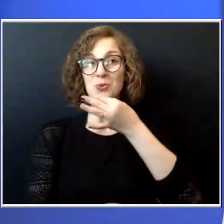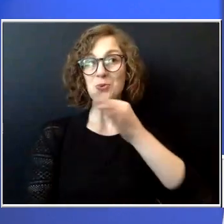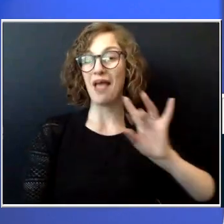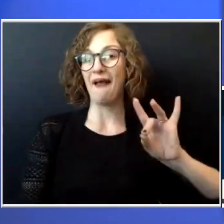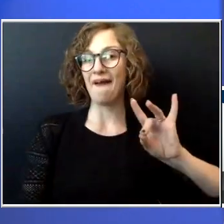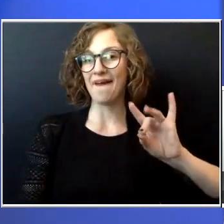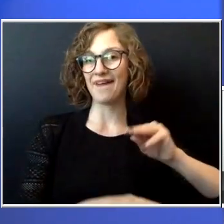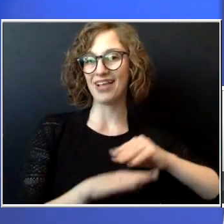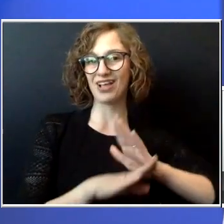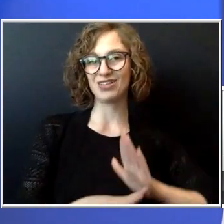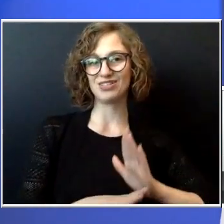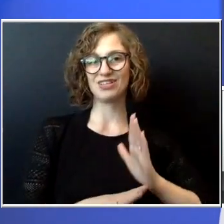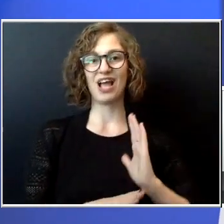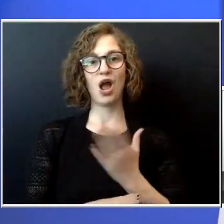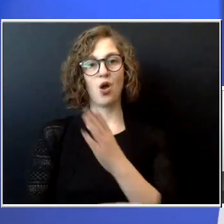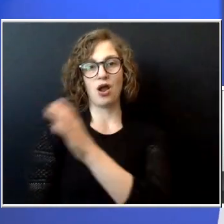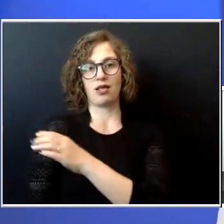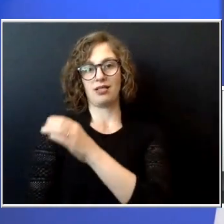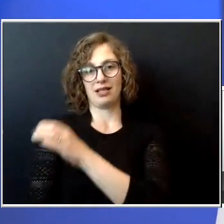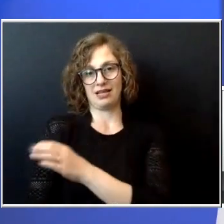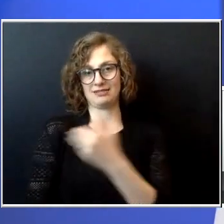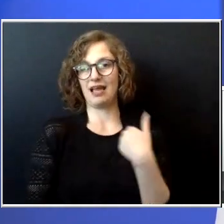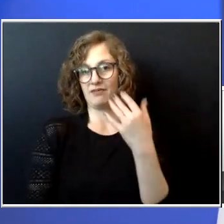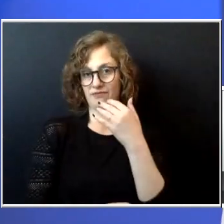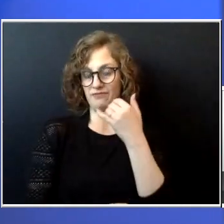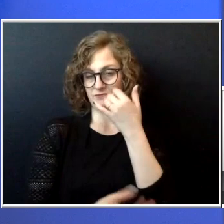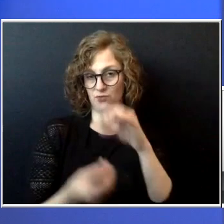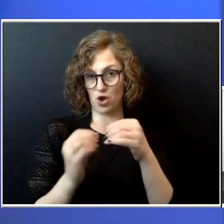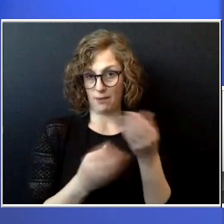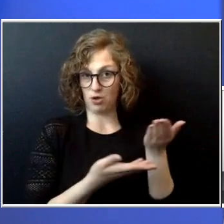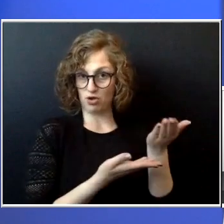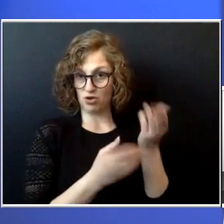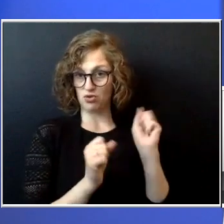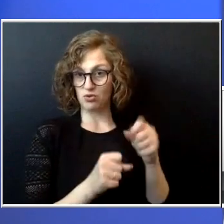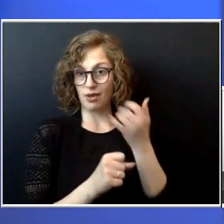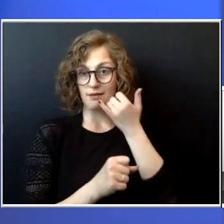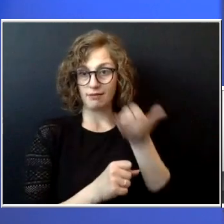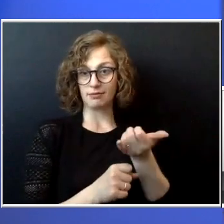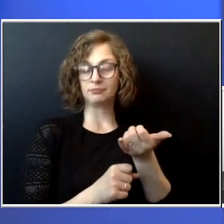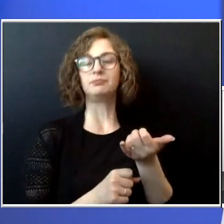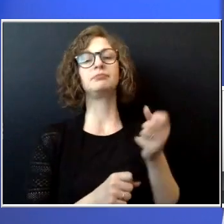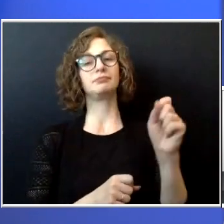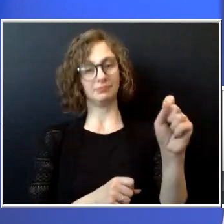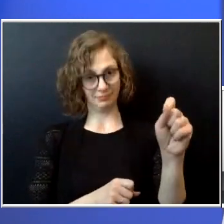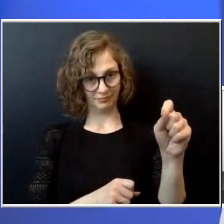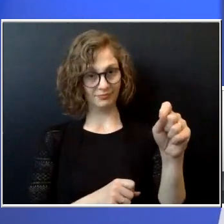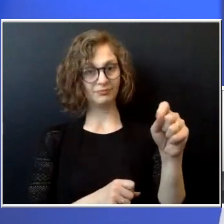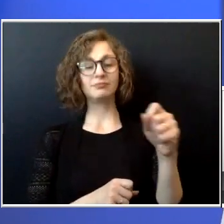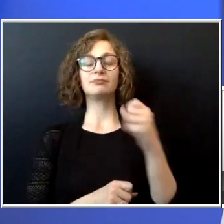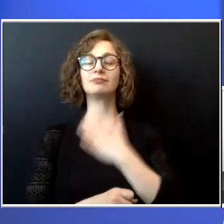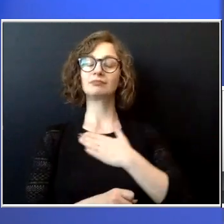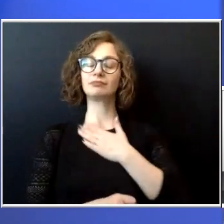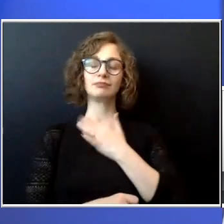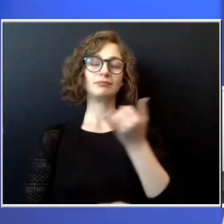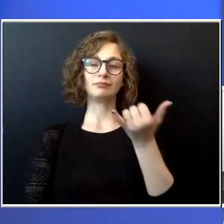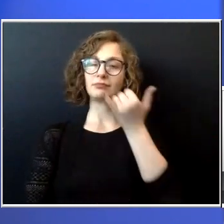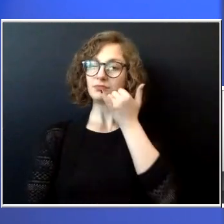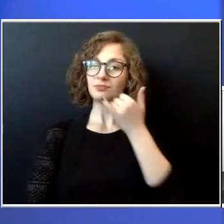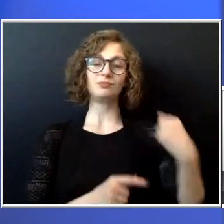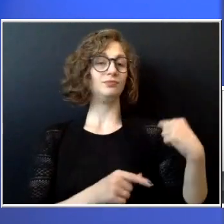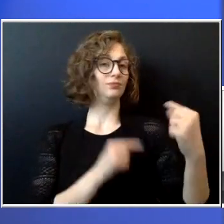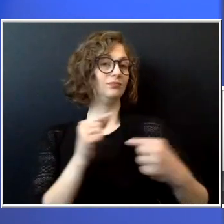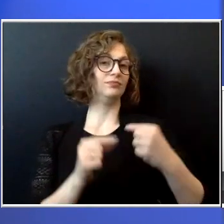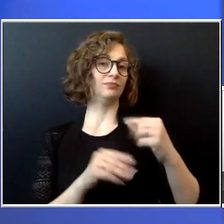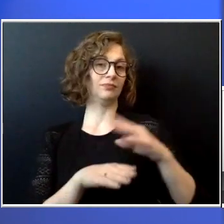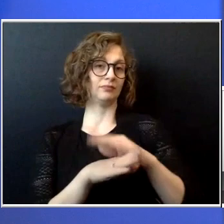our clinic is in the chat box. And so please call us. We are here, genetic counselors are here as a